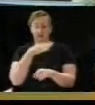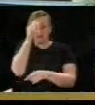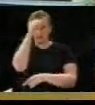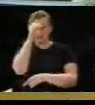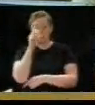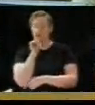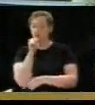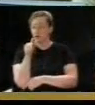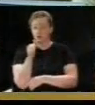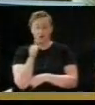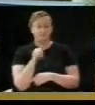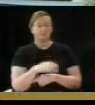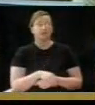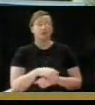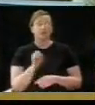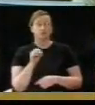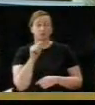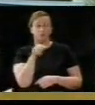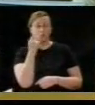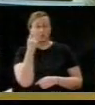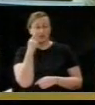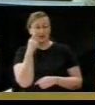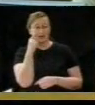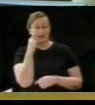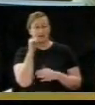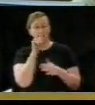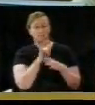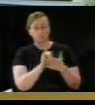Do you think there are those in either a city